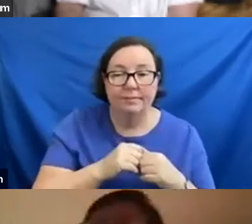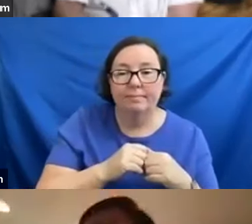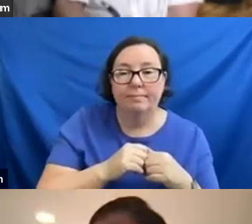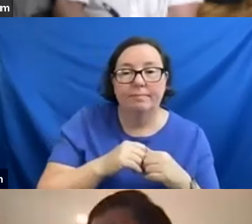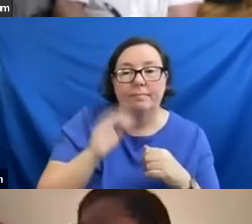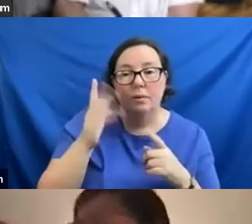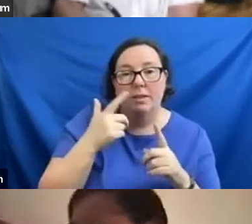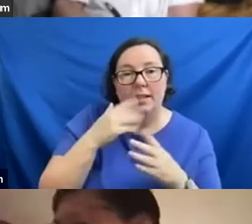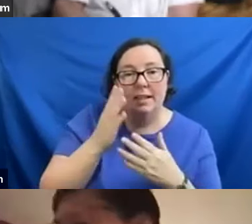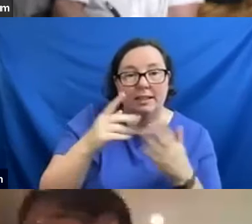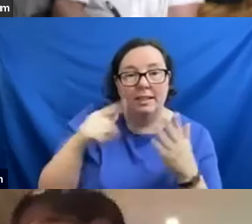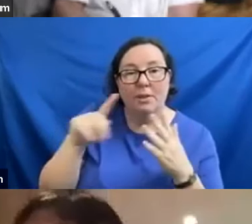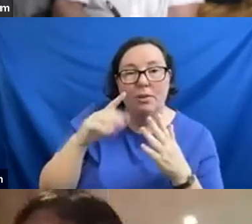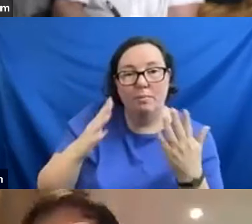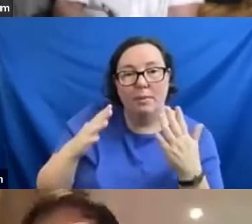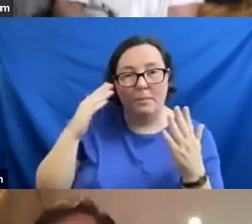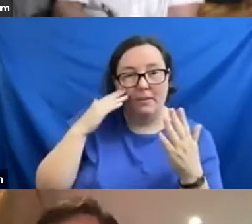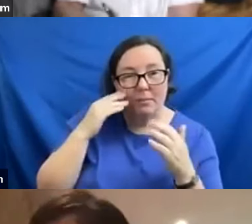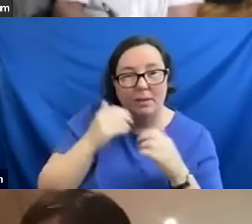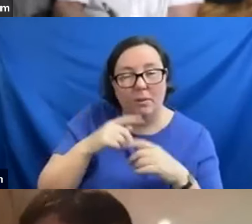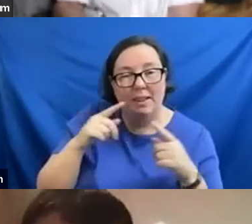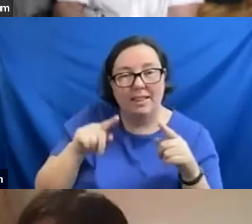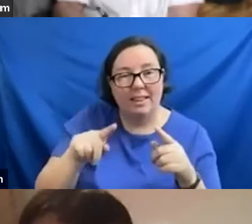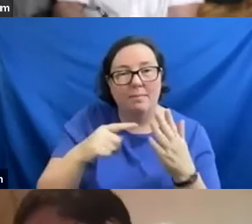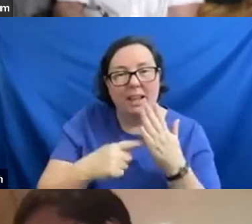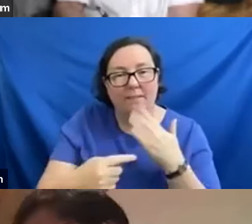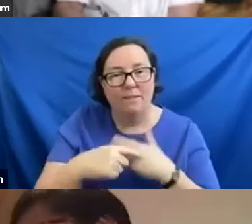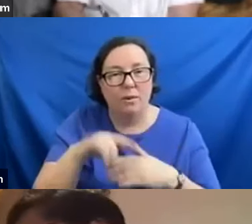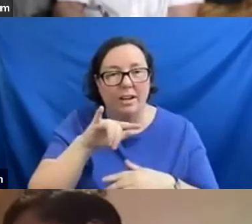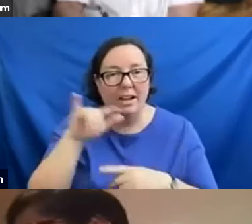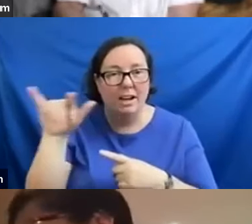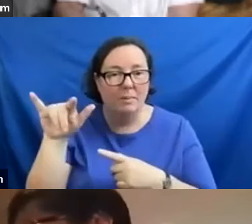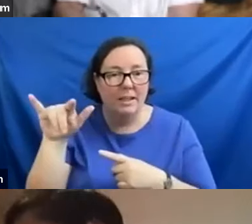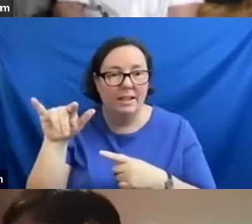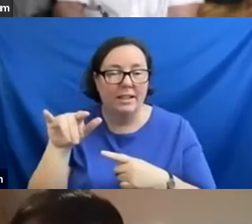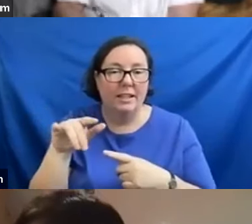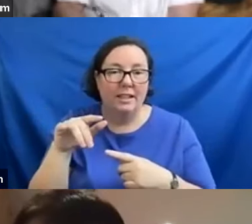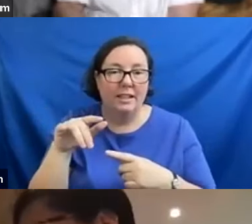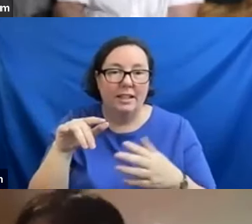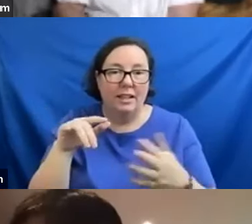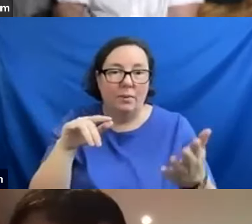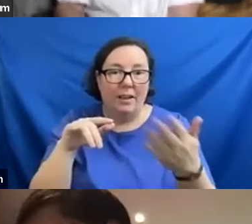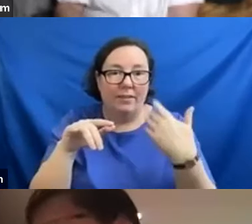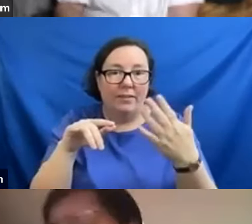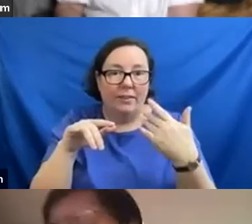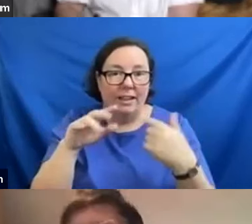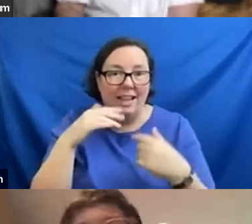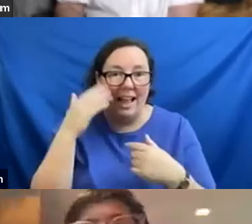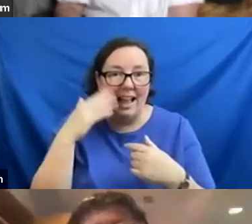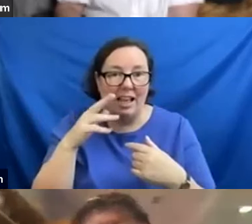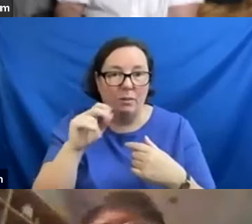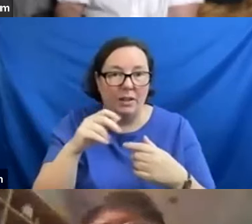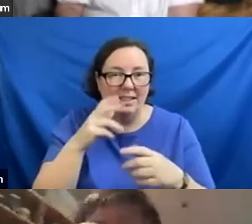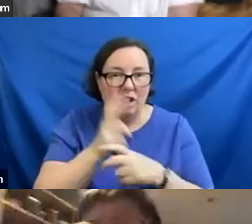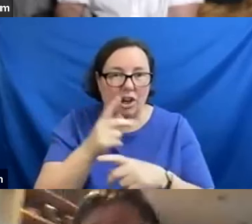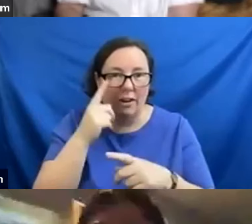would say that some of you guys might be familiar with the metaphor of an airplane with education, the idea of headwinds and tailwinds, headwinds making it